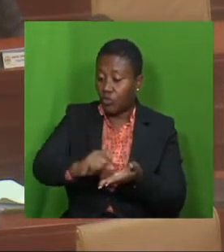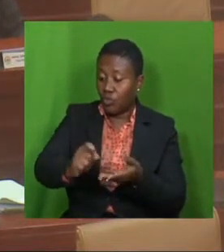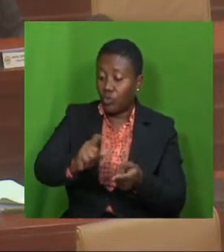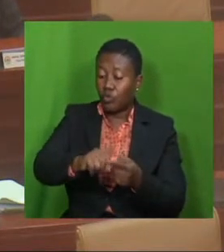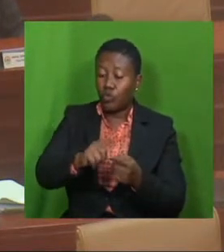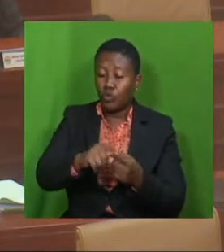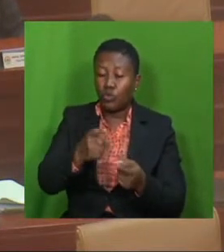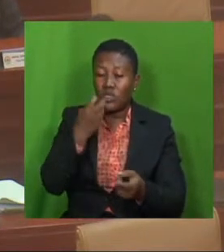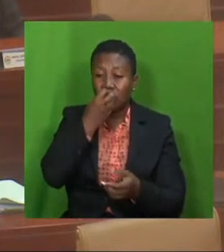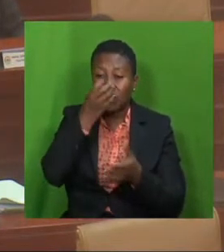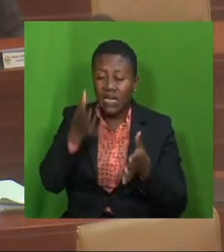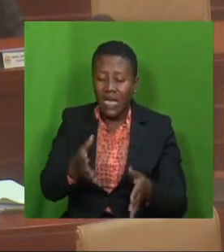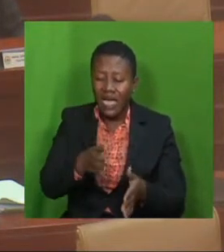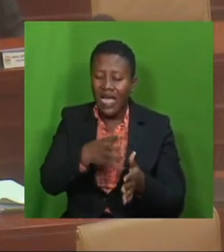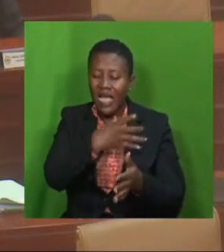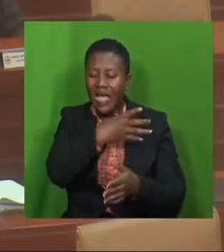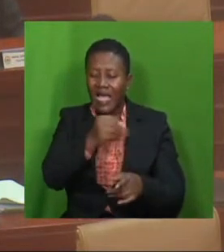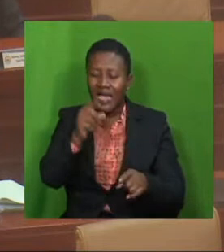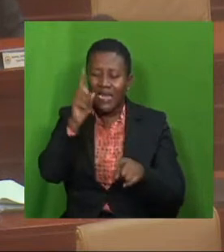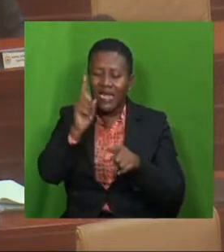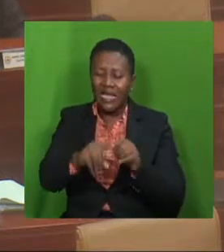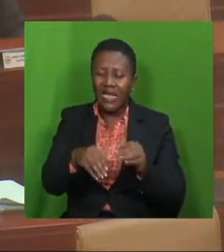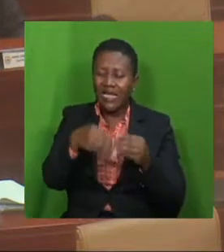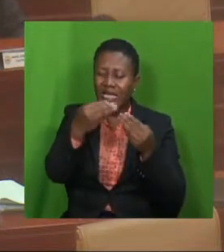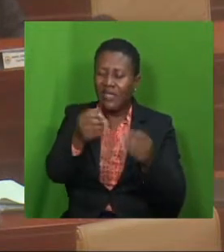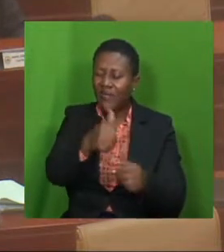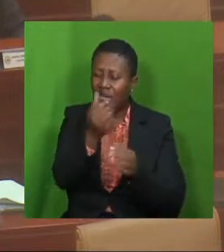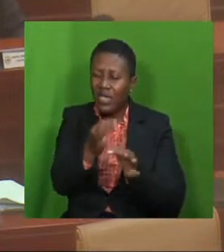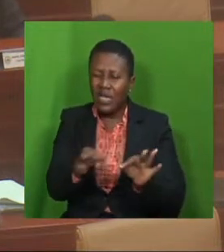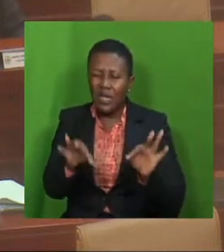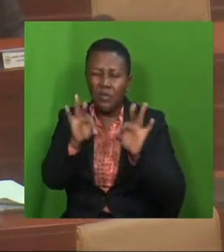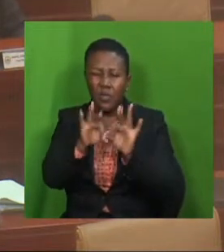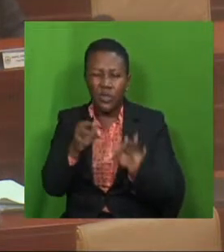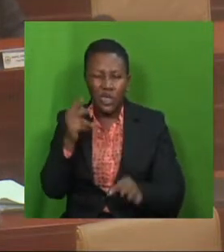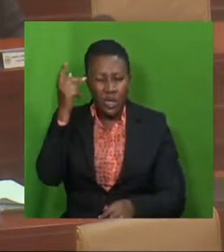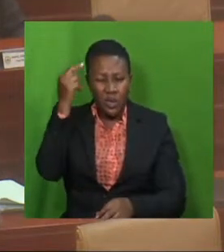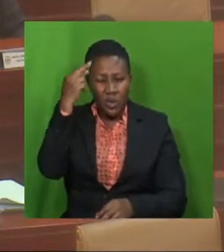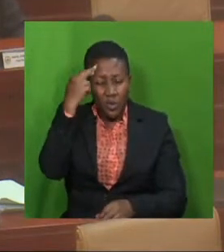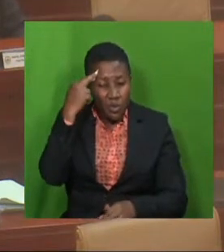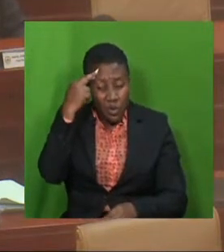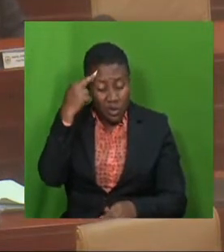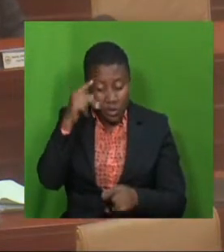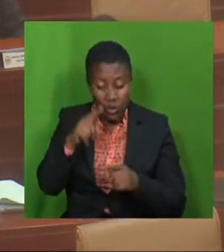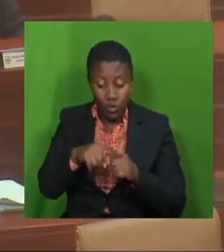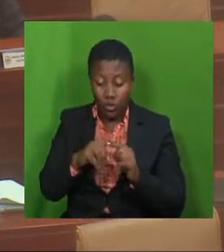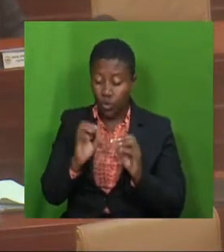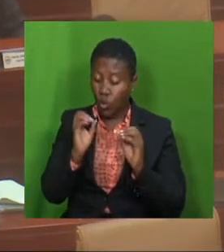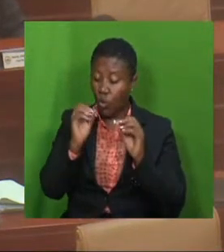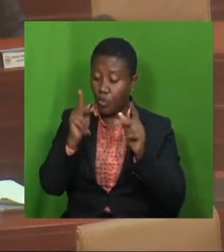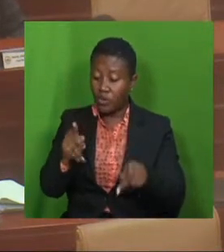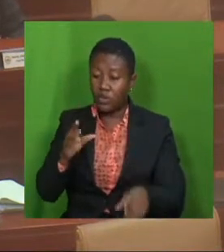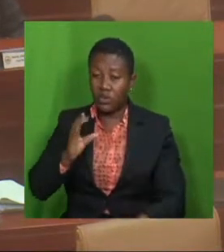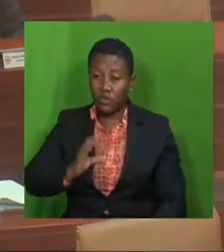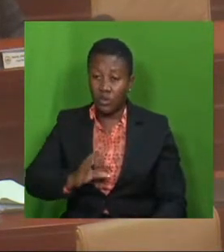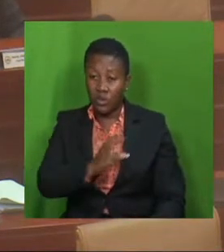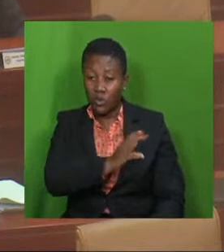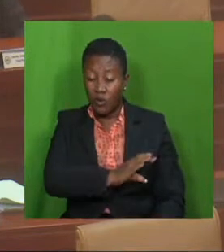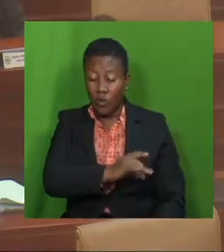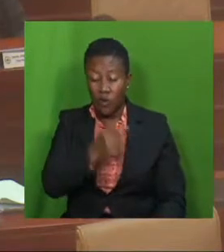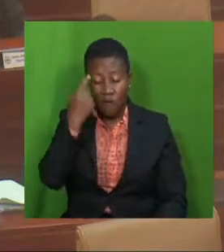offer a reasonable explanation to the Privileges Committee from 15